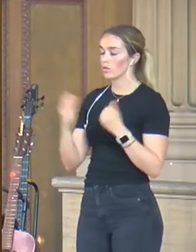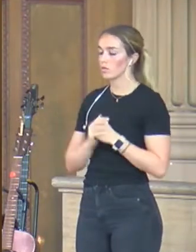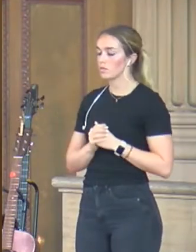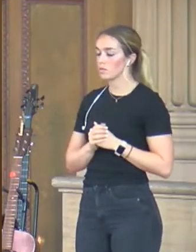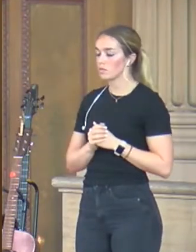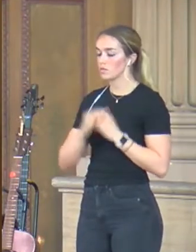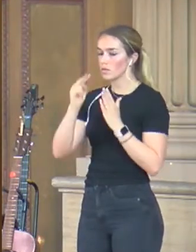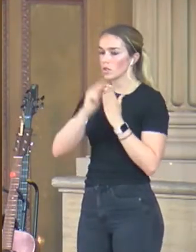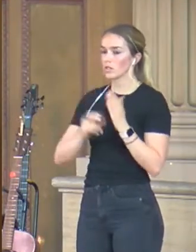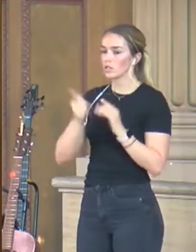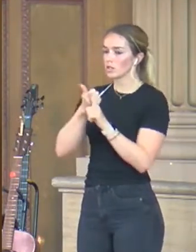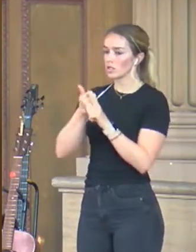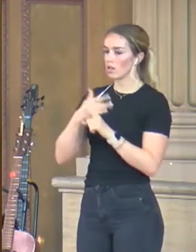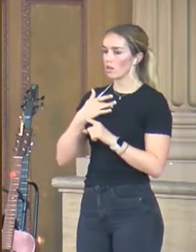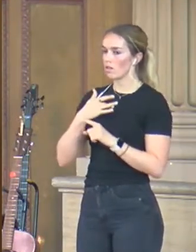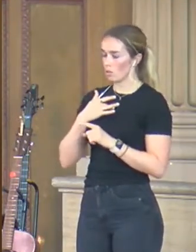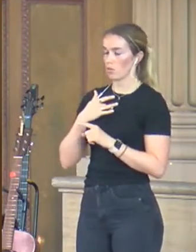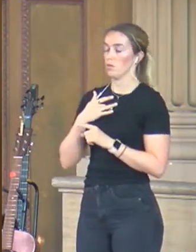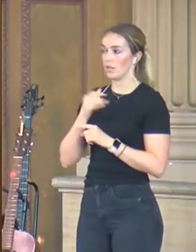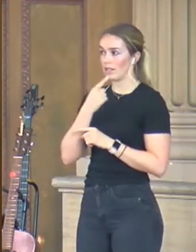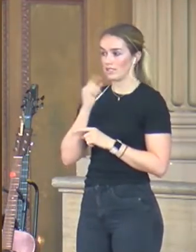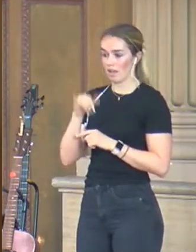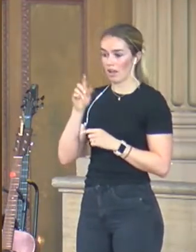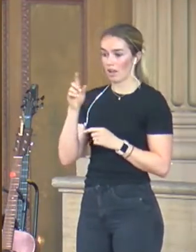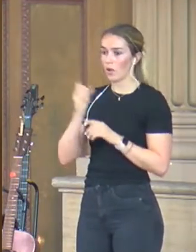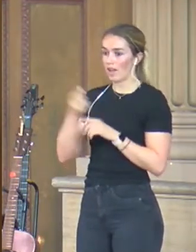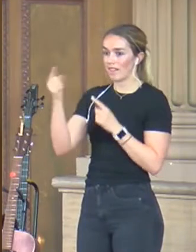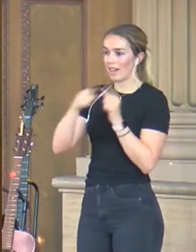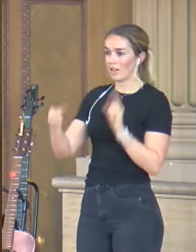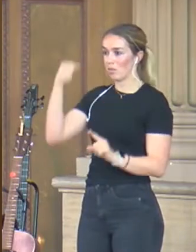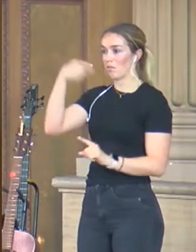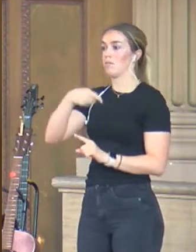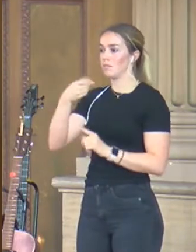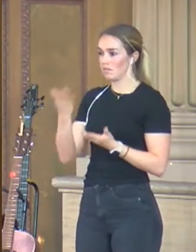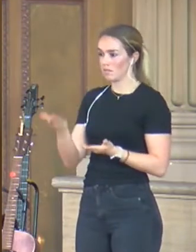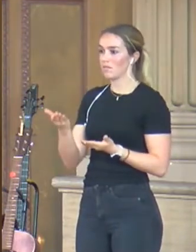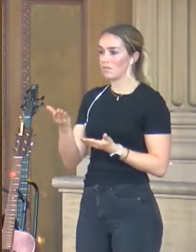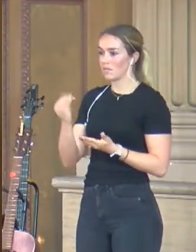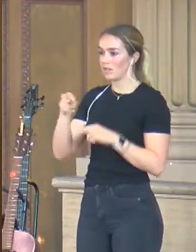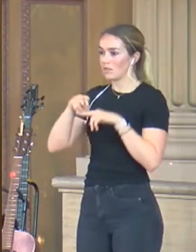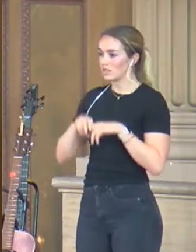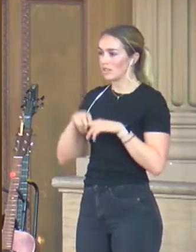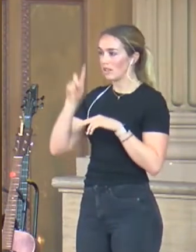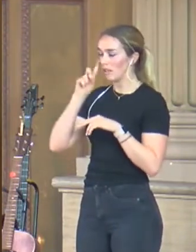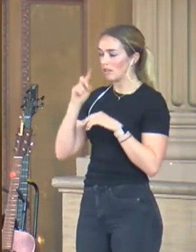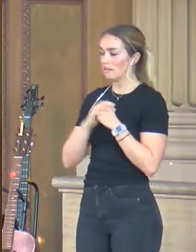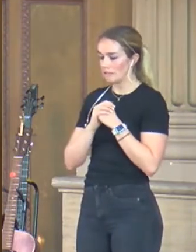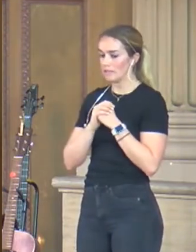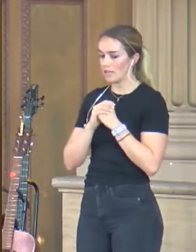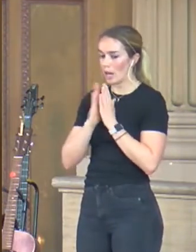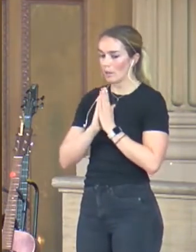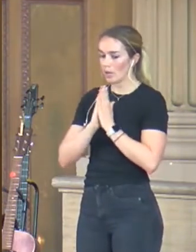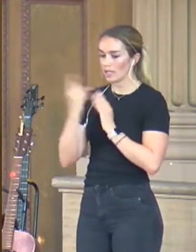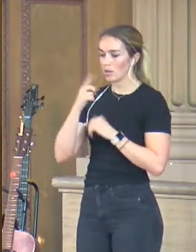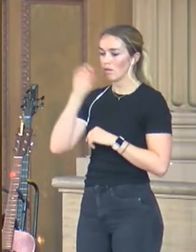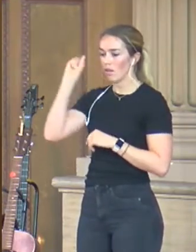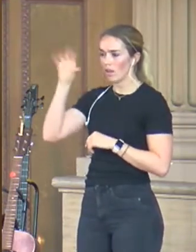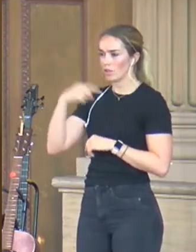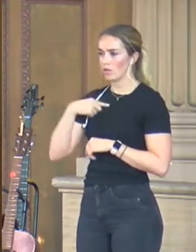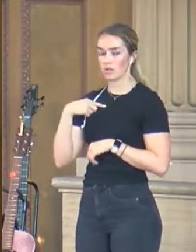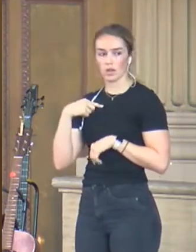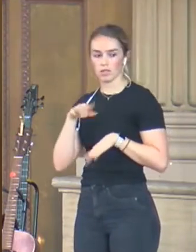You read this, and you almost feel like you would get struck by lightning if you prayed this way. Like if you're sitting in a prayer meeting in a circle with a group of people, and someone starts praying like